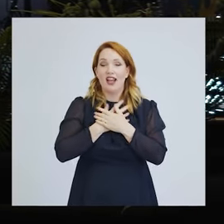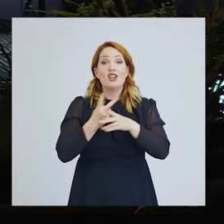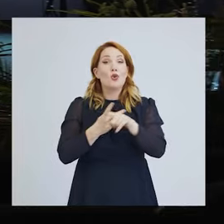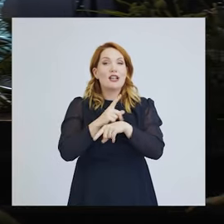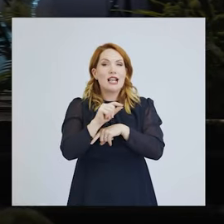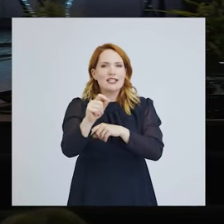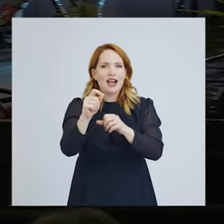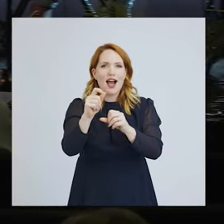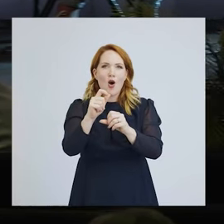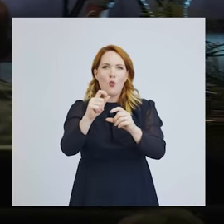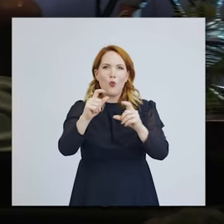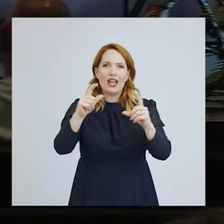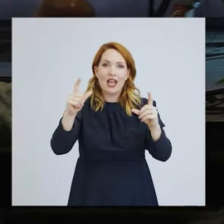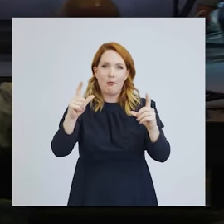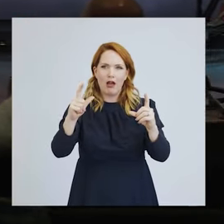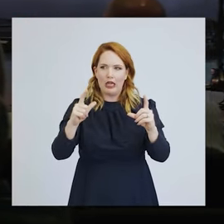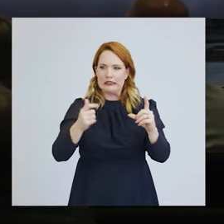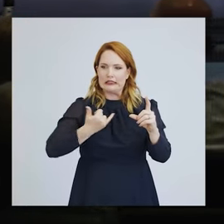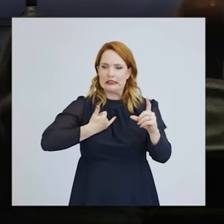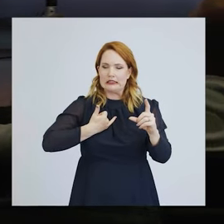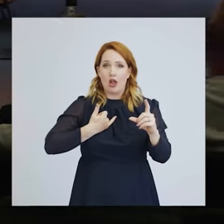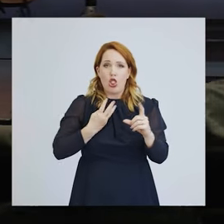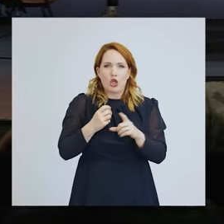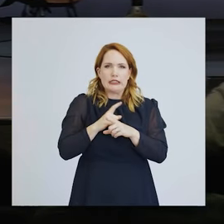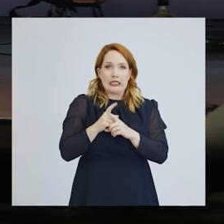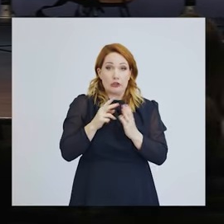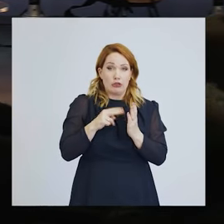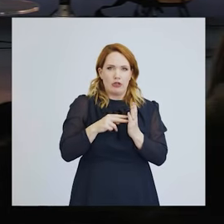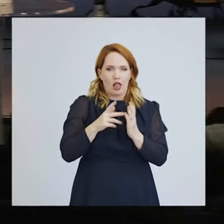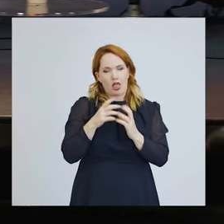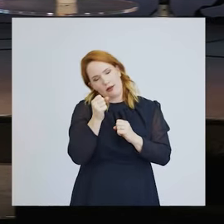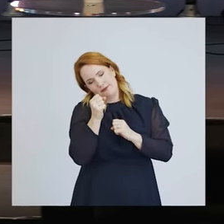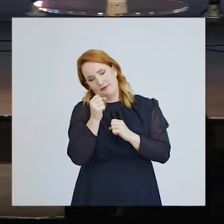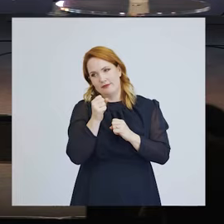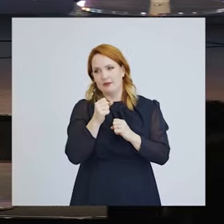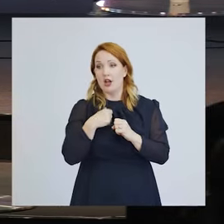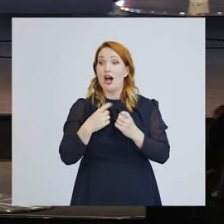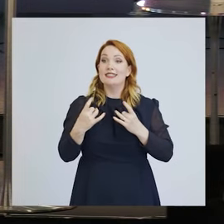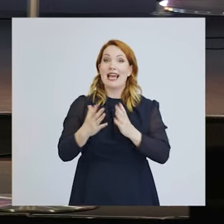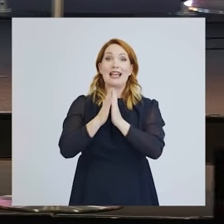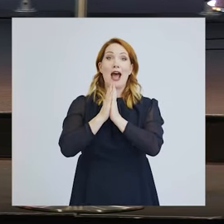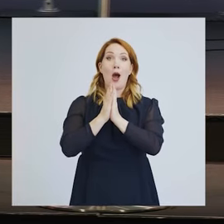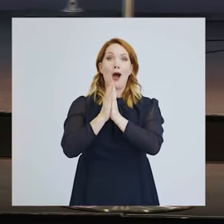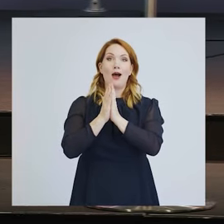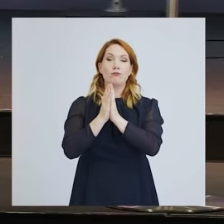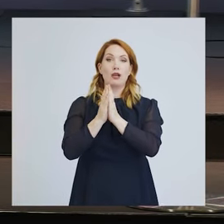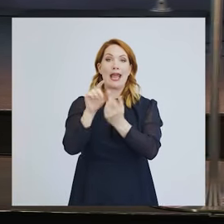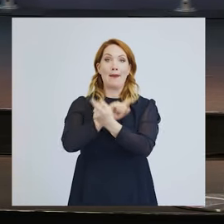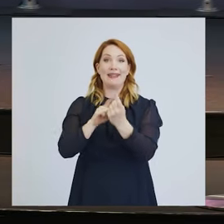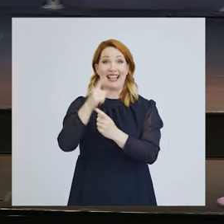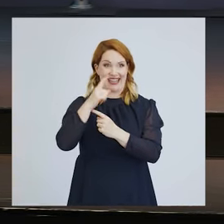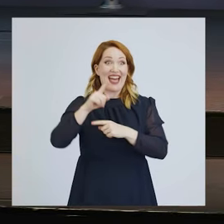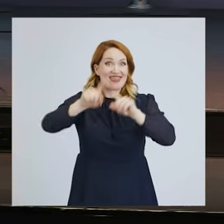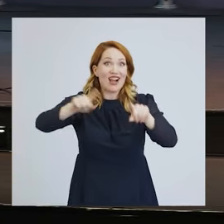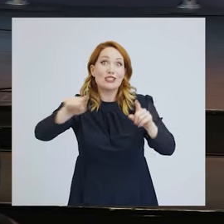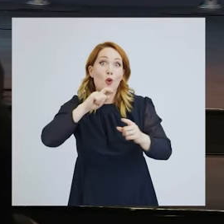for those I love. I wake up after 2 hours and I fell asleep after 30 seconds. I start a